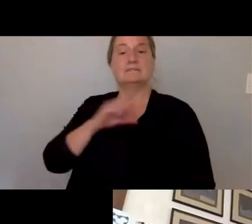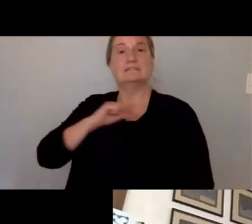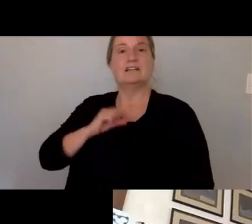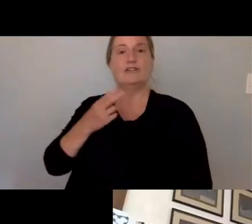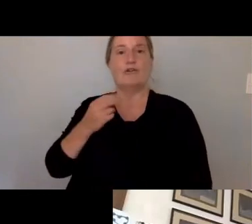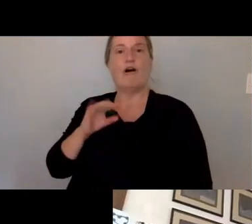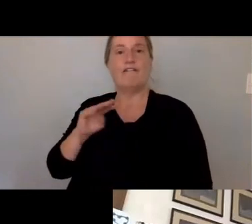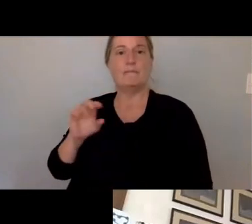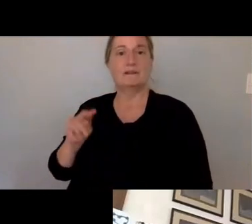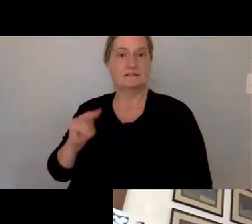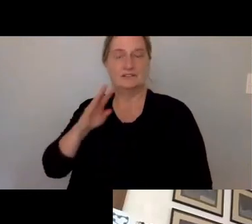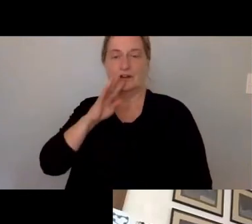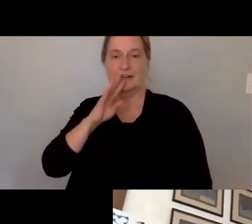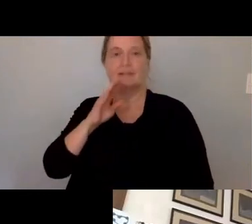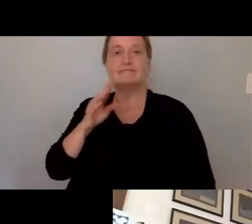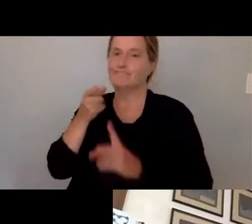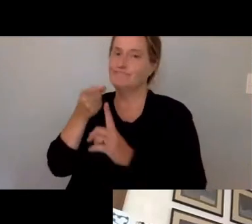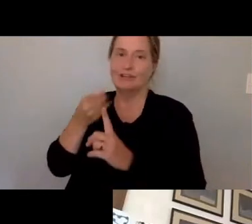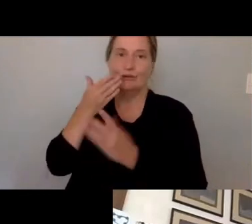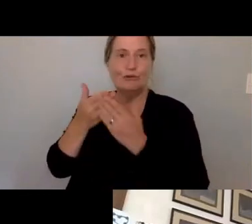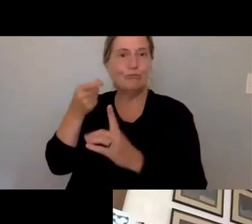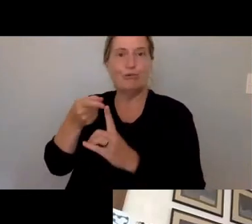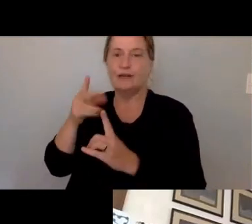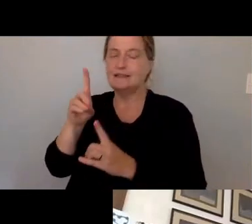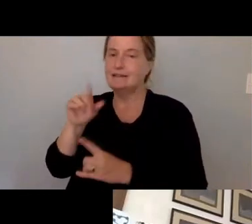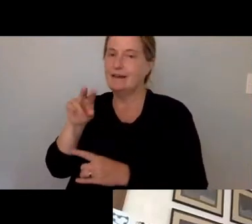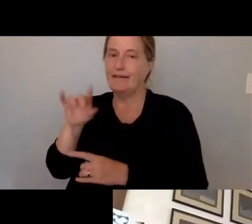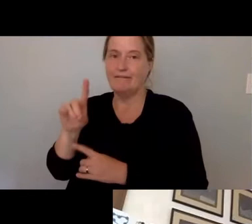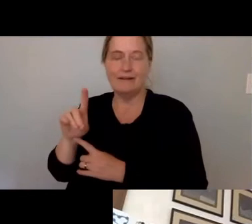some policy ideas regarding state agencies and